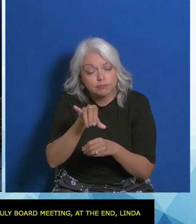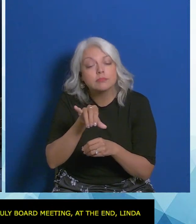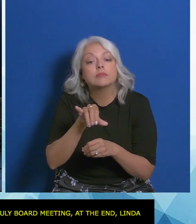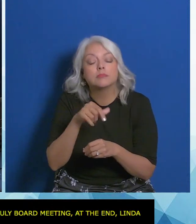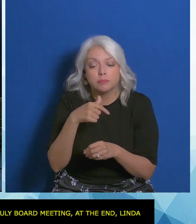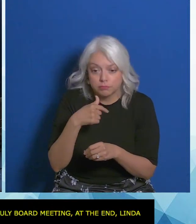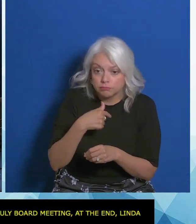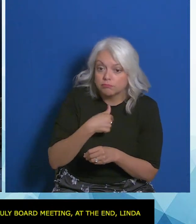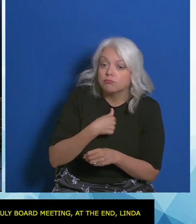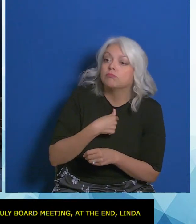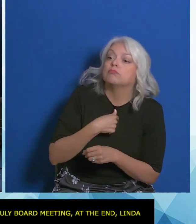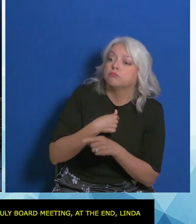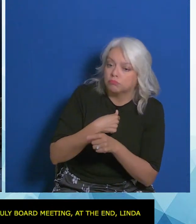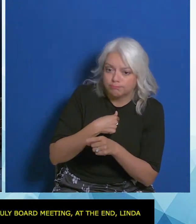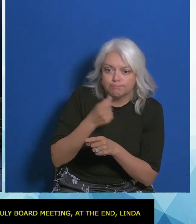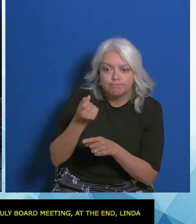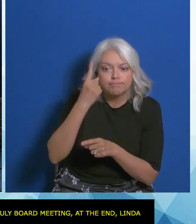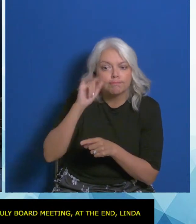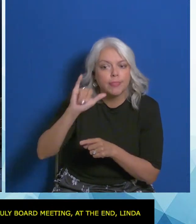that recommendation,